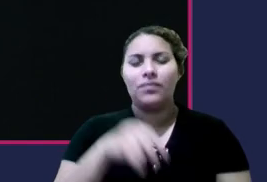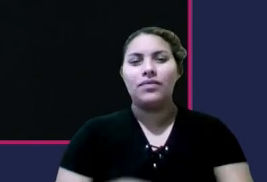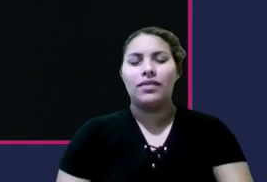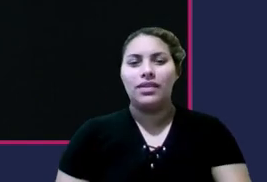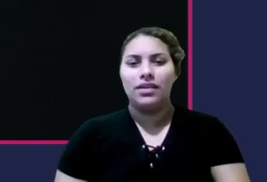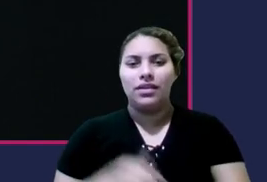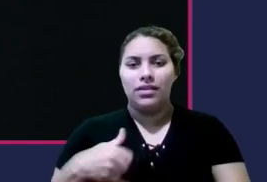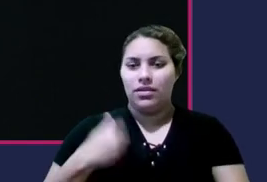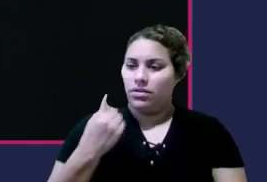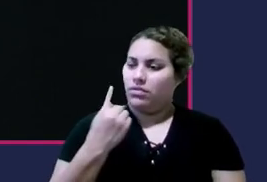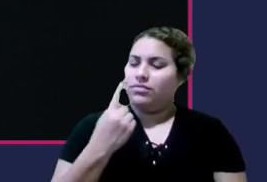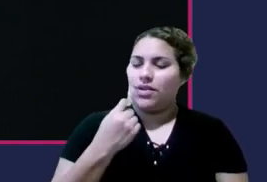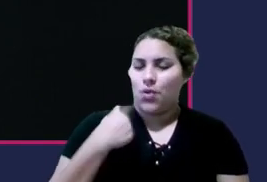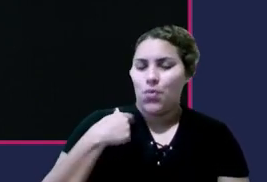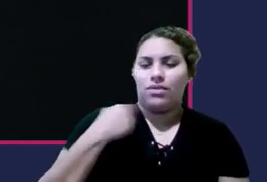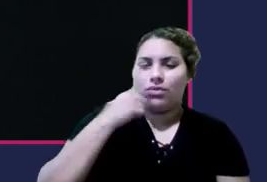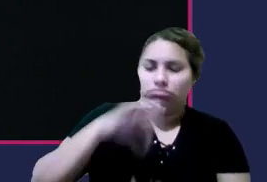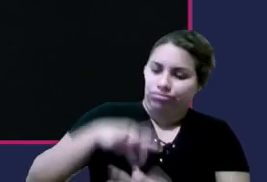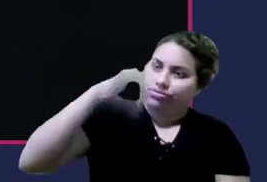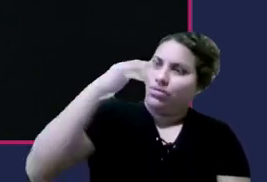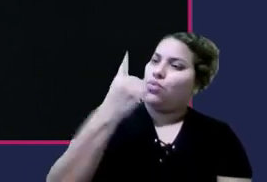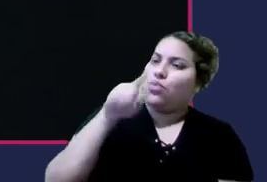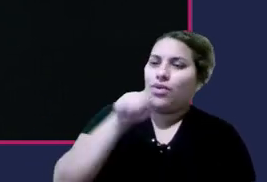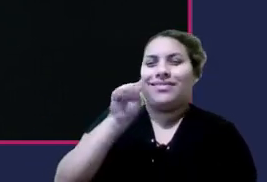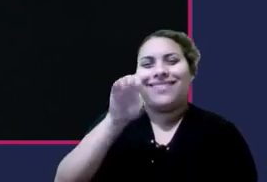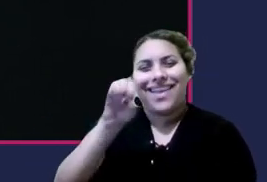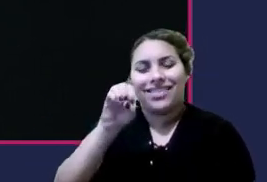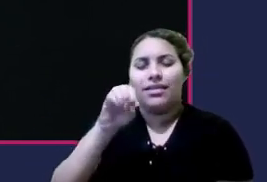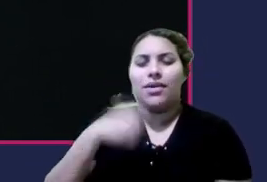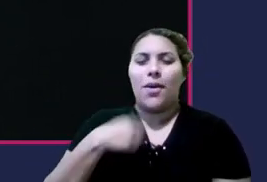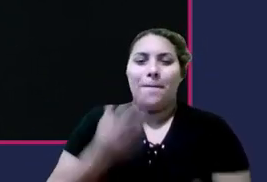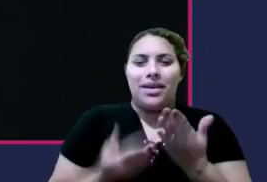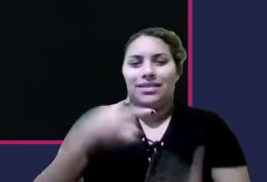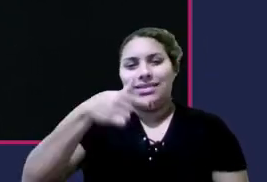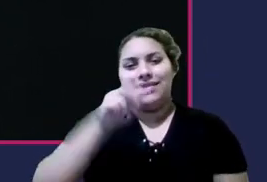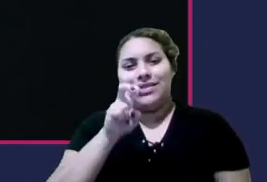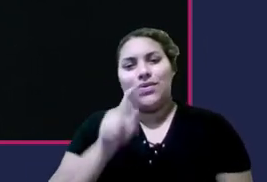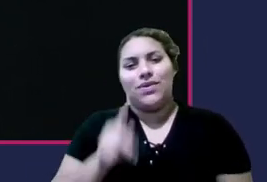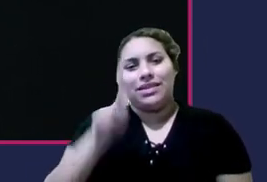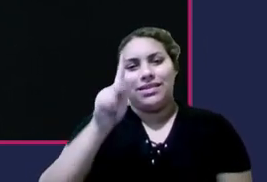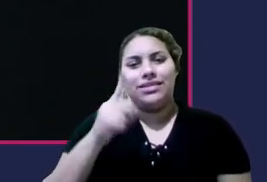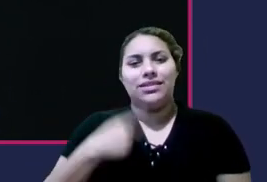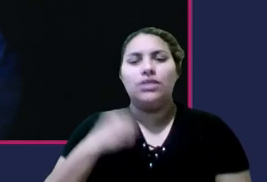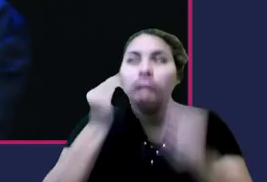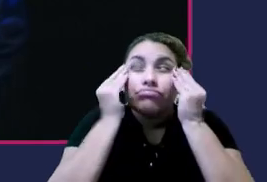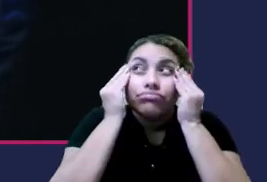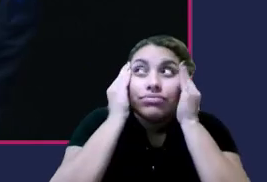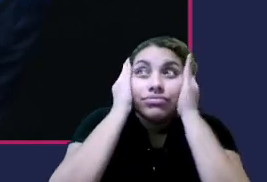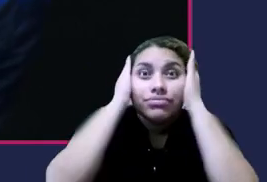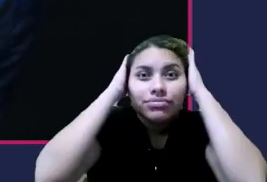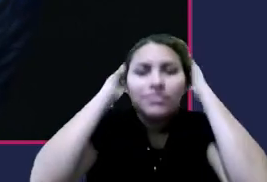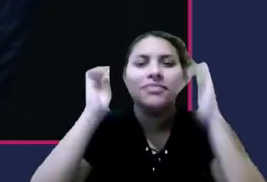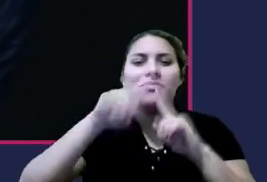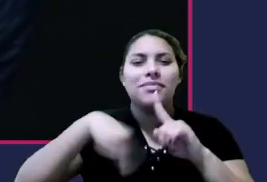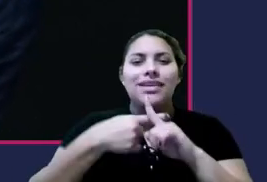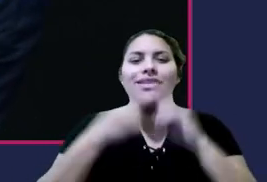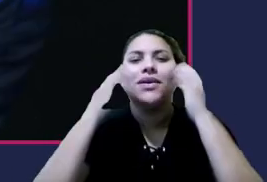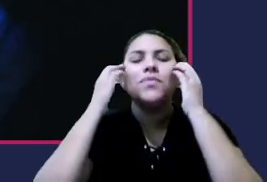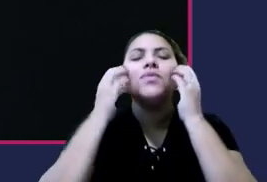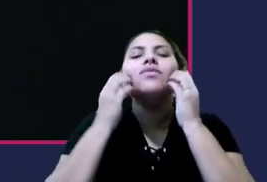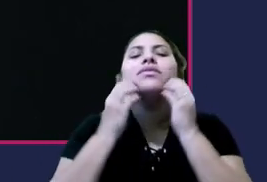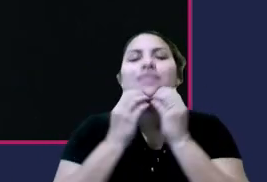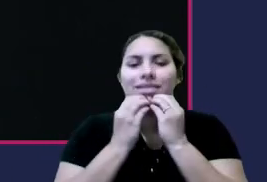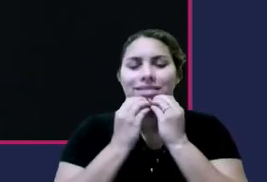50 years old, 1 meter, 80 centimeters, 75 kilos, gray hair, and a